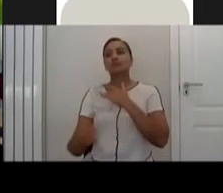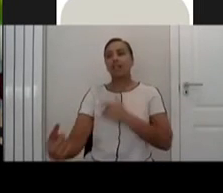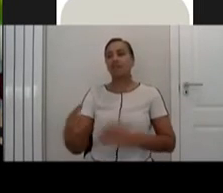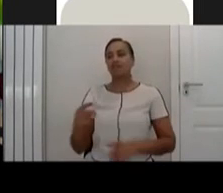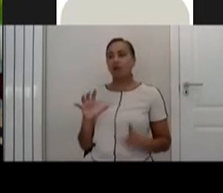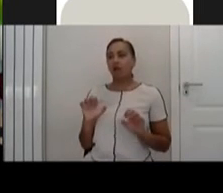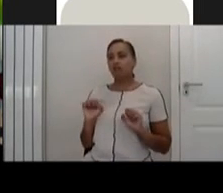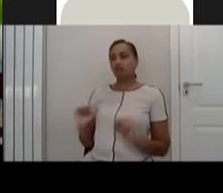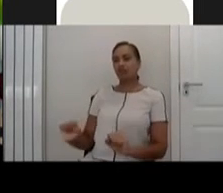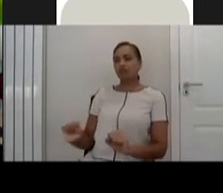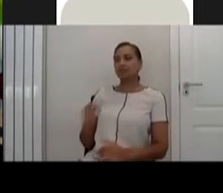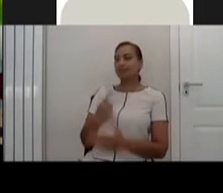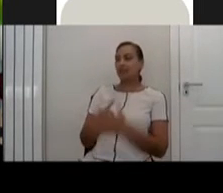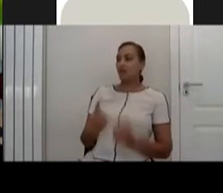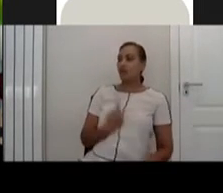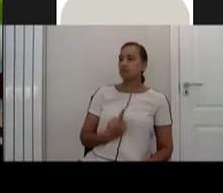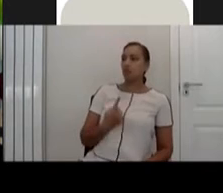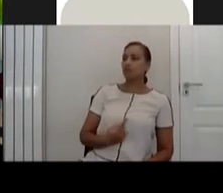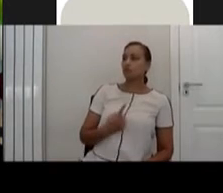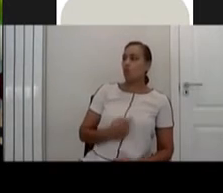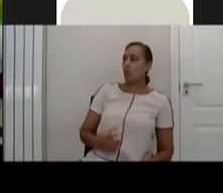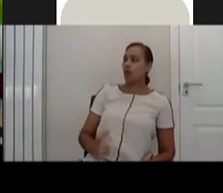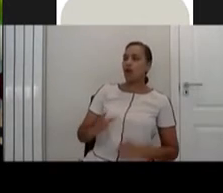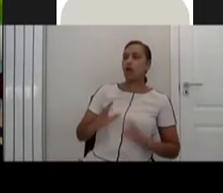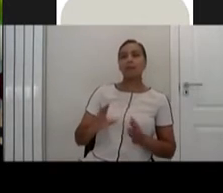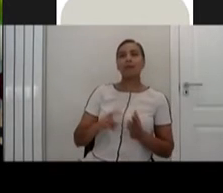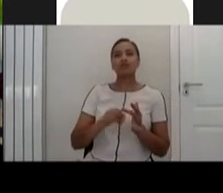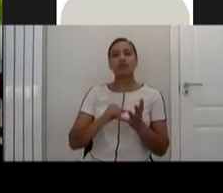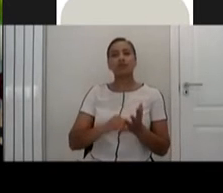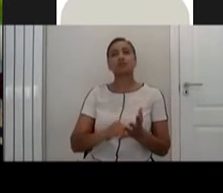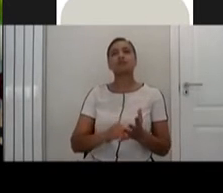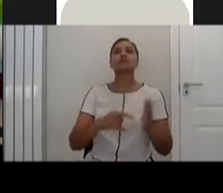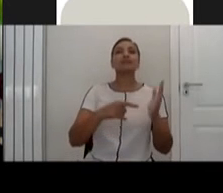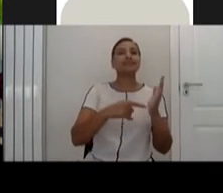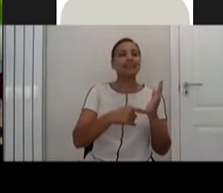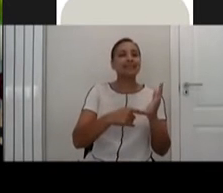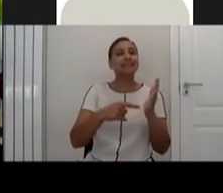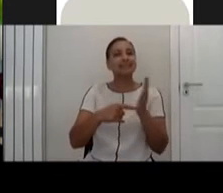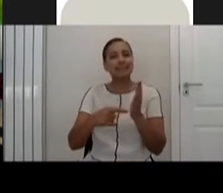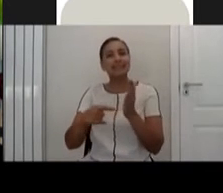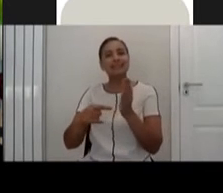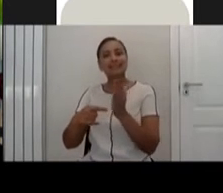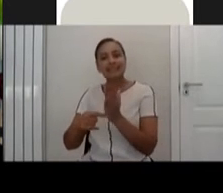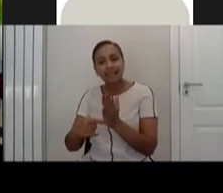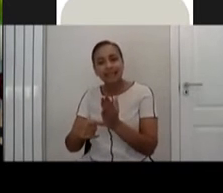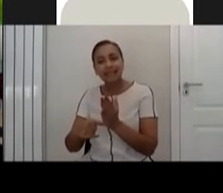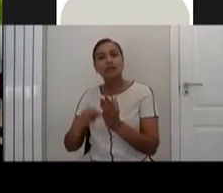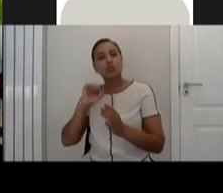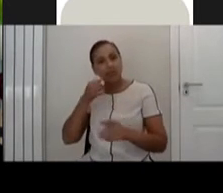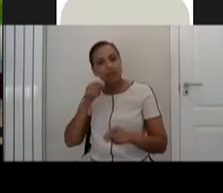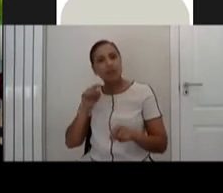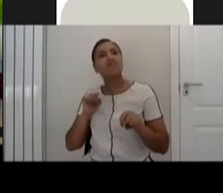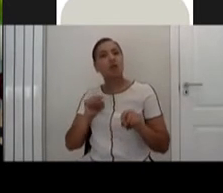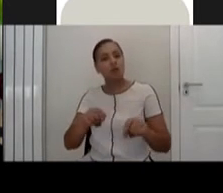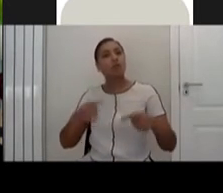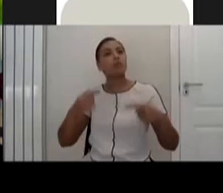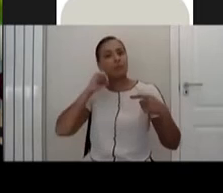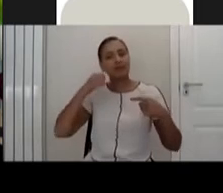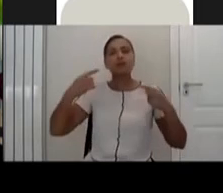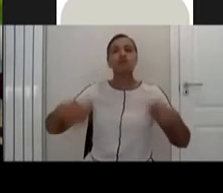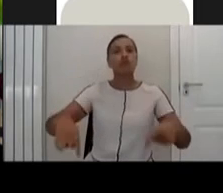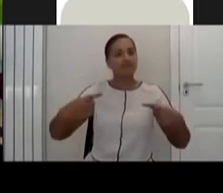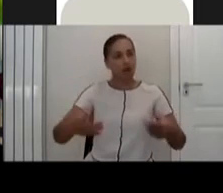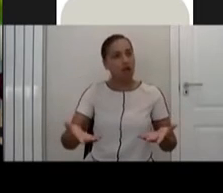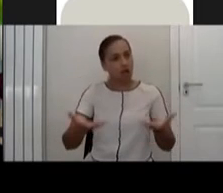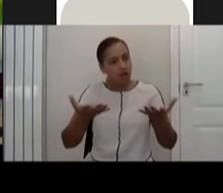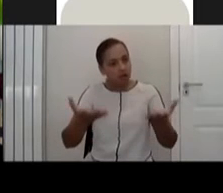recommendations that the NHS track, test and trace provide in the event of